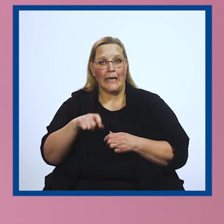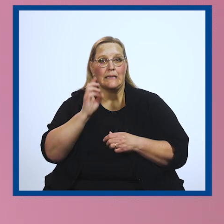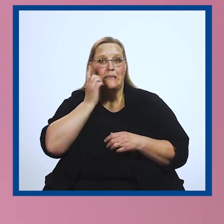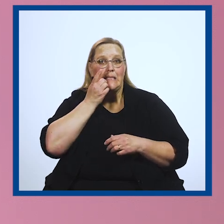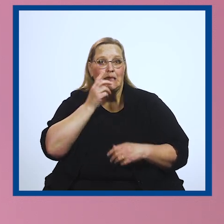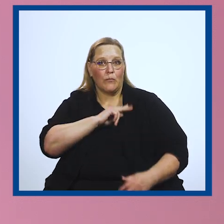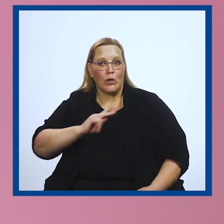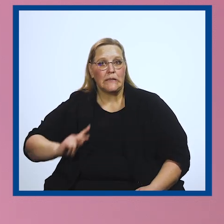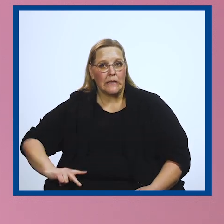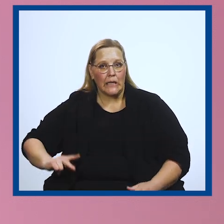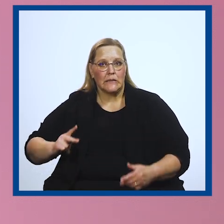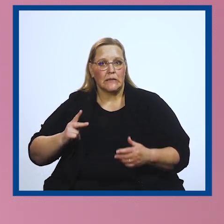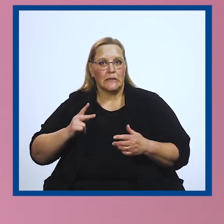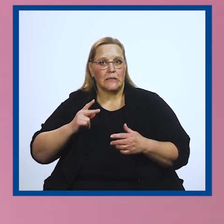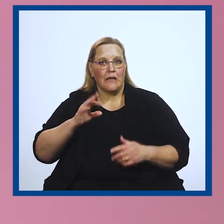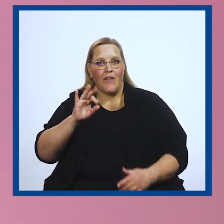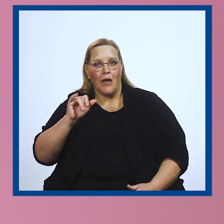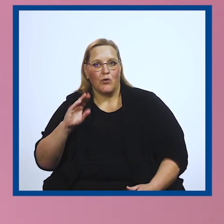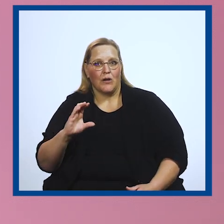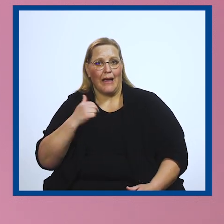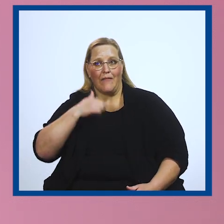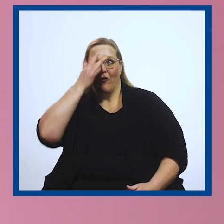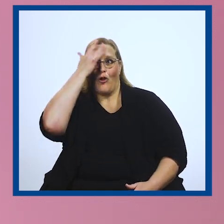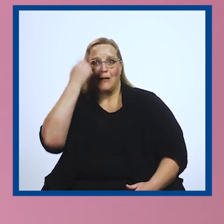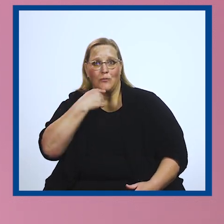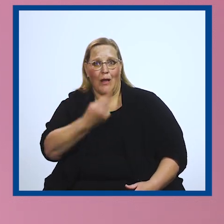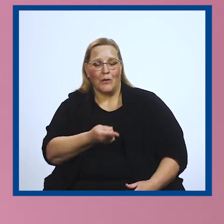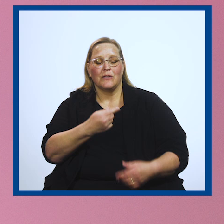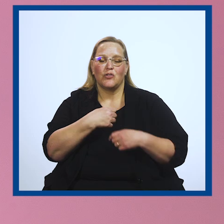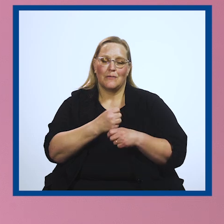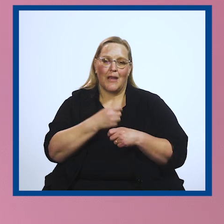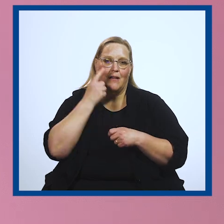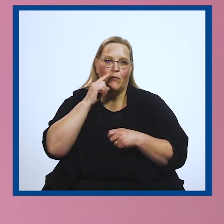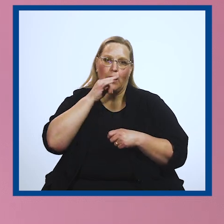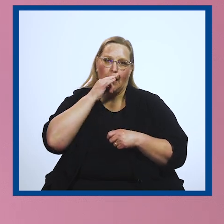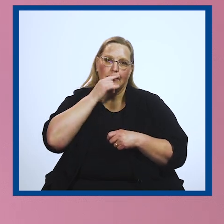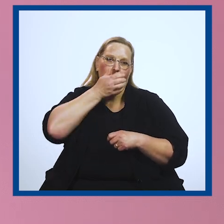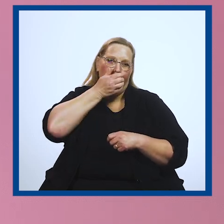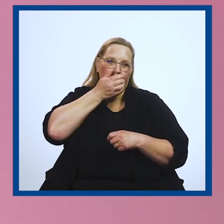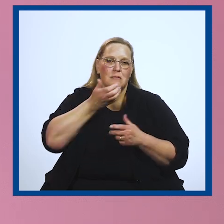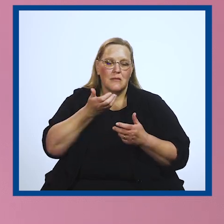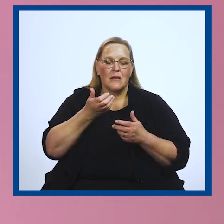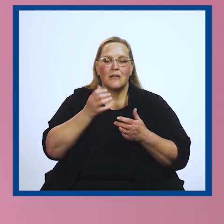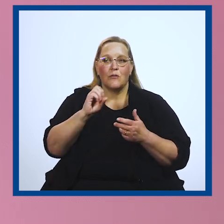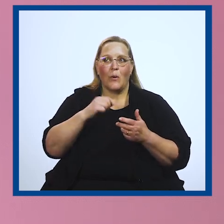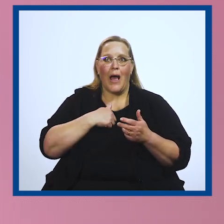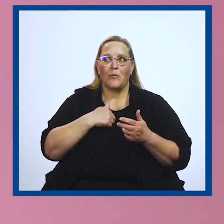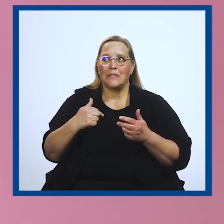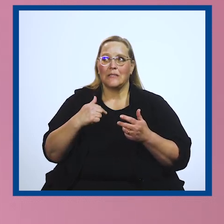Disney princess fabric. I forgot to tell you, the Disney princess. See, she was making pediatric masks that afternoon. I